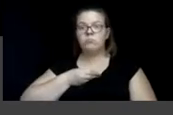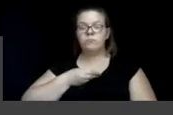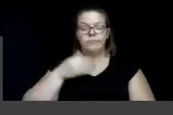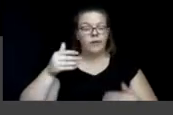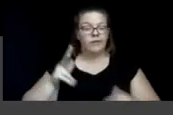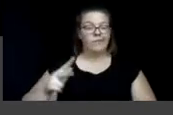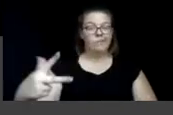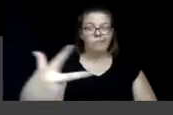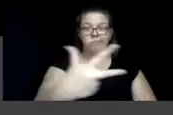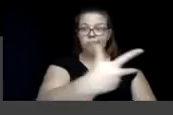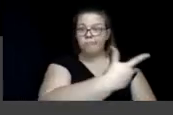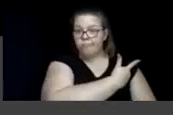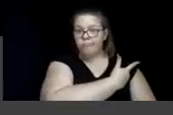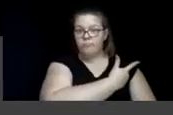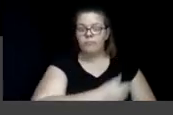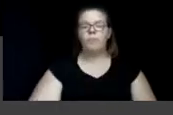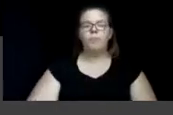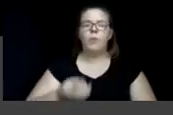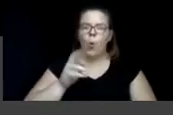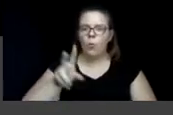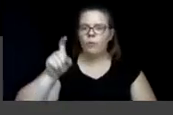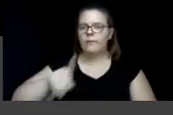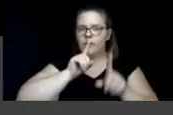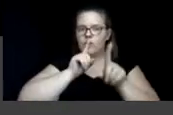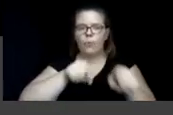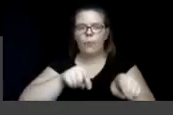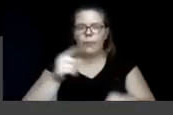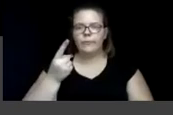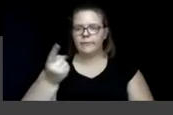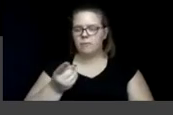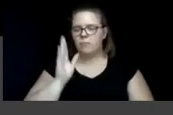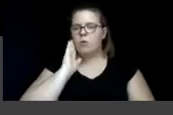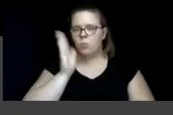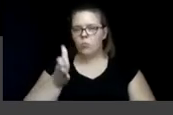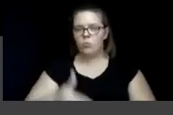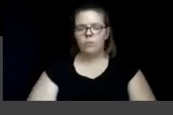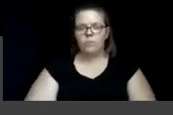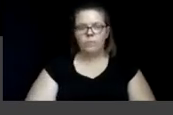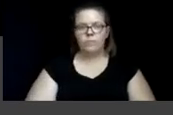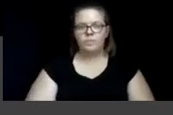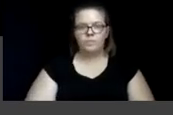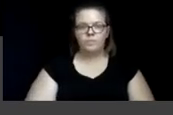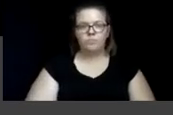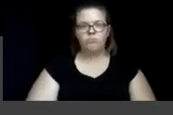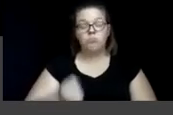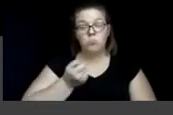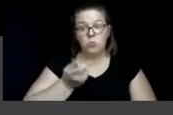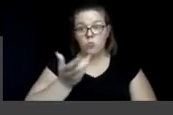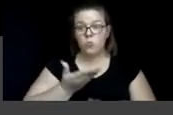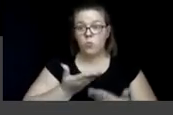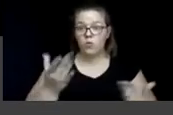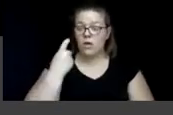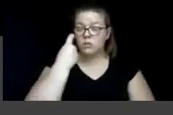go. Or if they needed to order parts or something like that, they would make arrangements. A couple of things that just